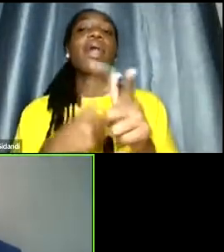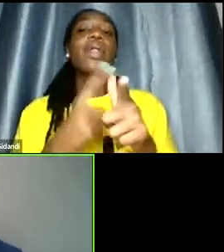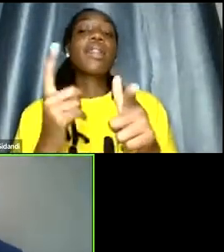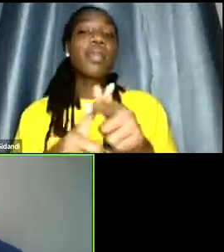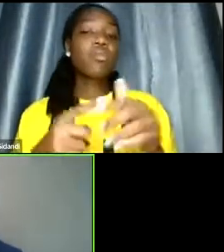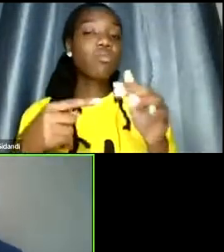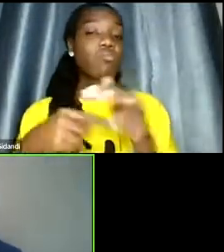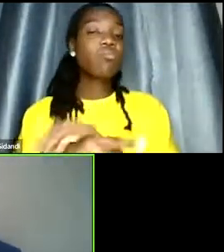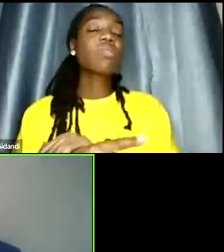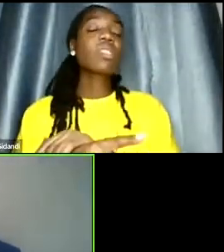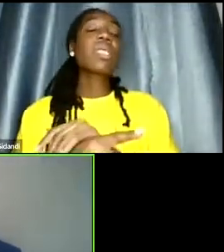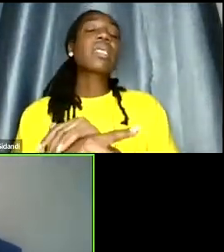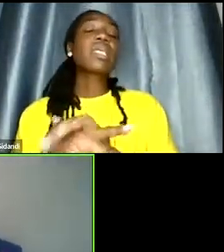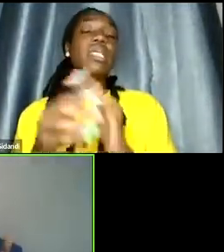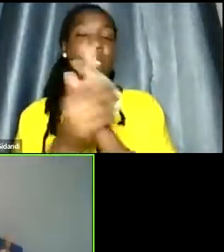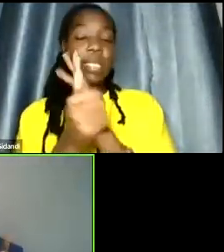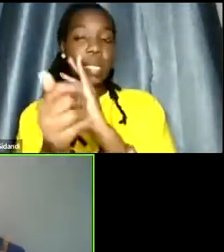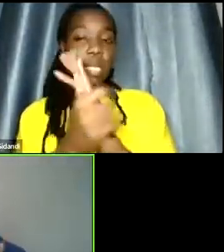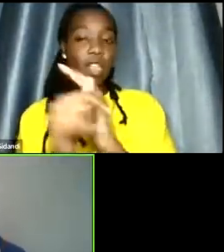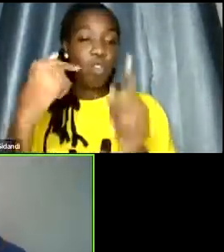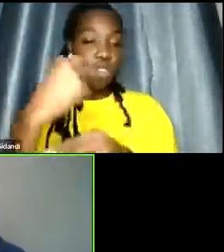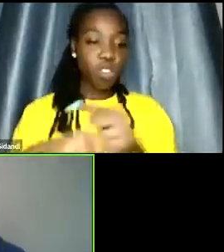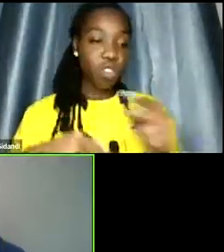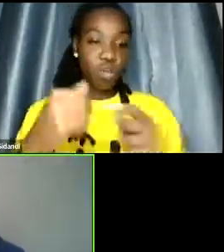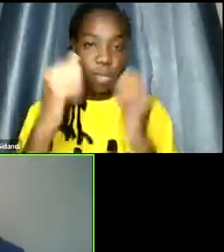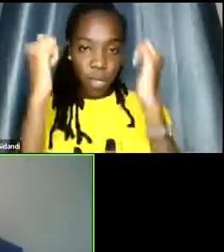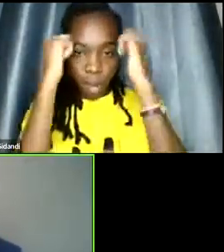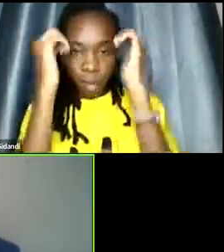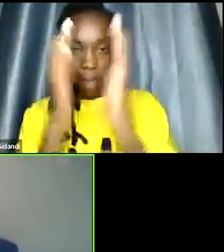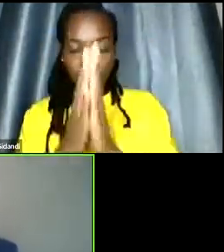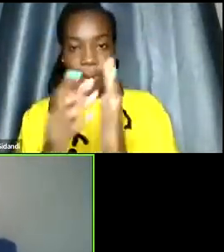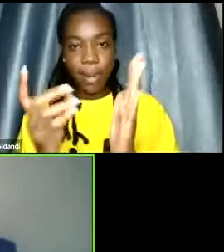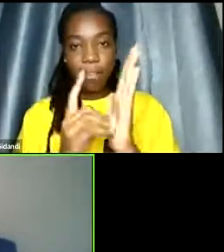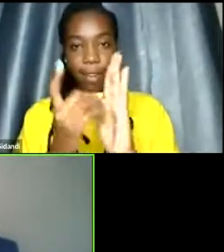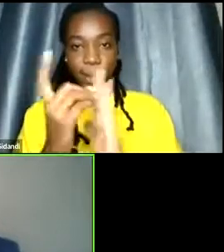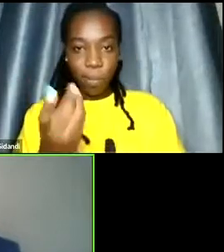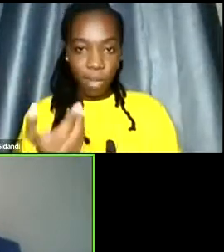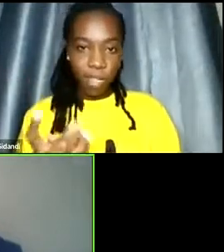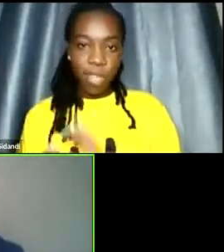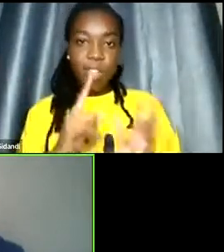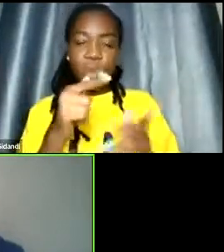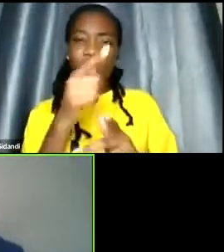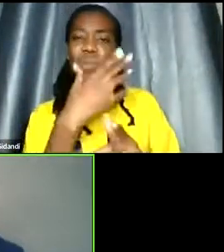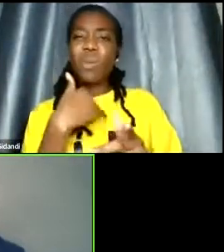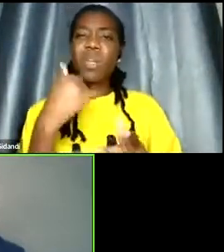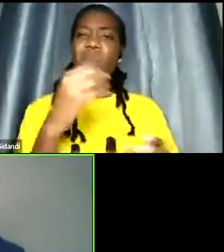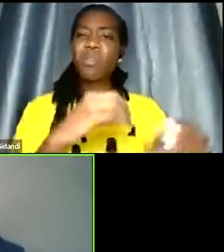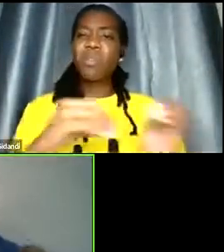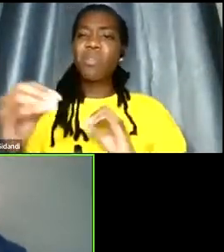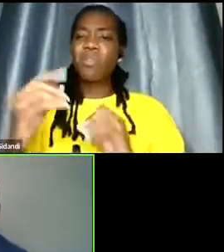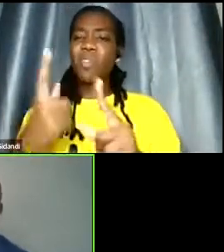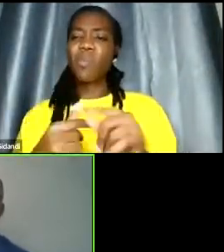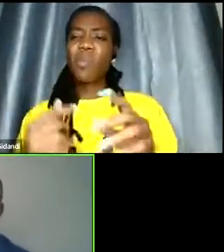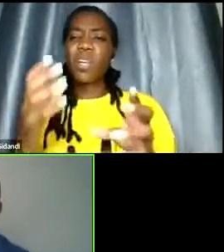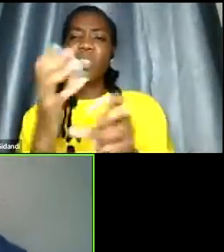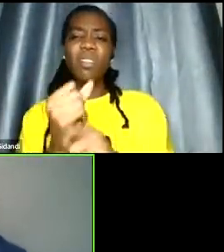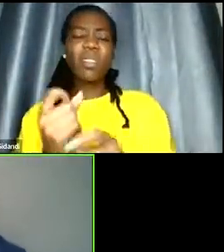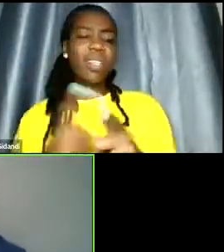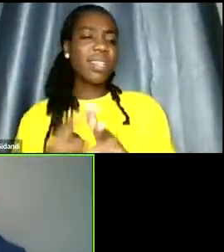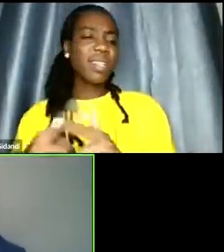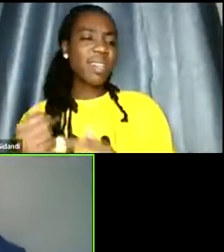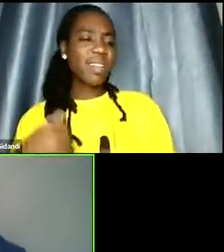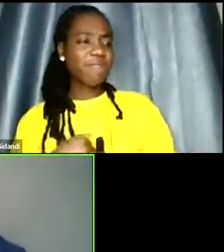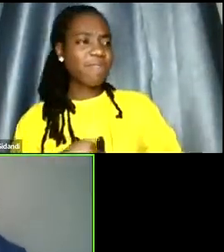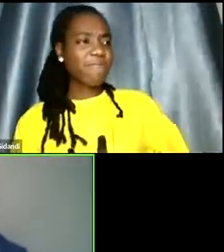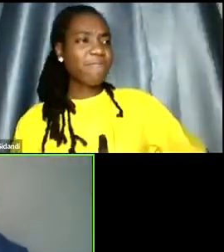through continuous learning and development. Now you want to move your organization from just being a high impact learning organization,